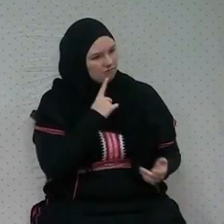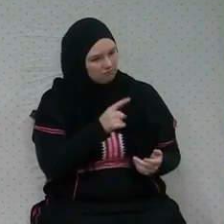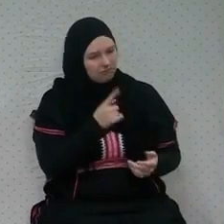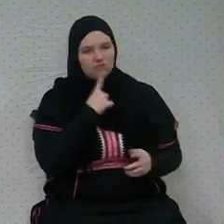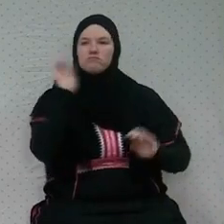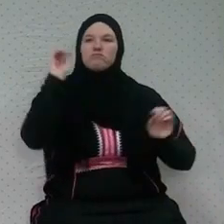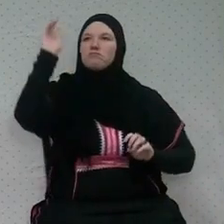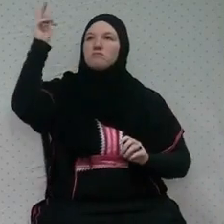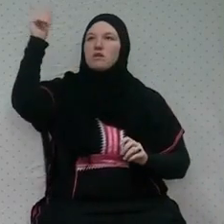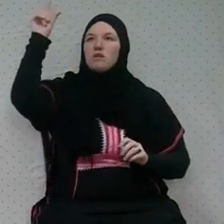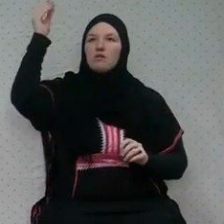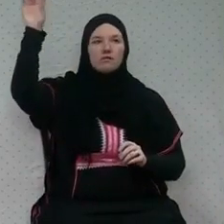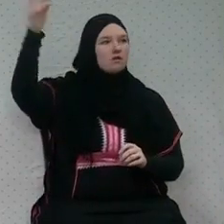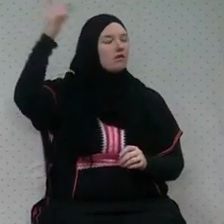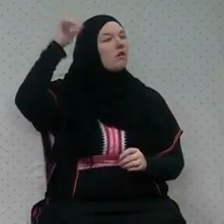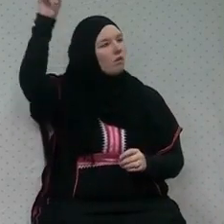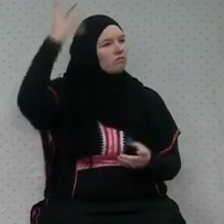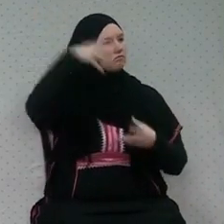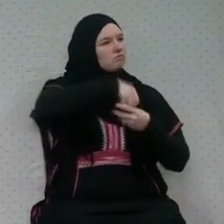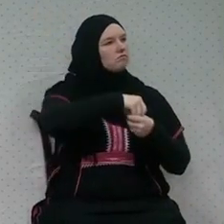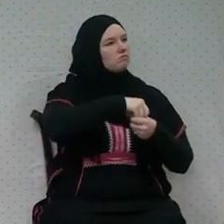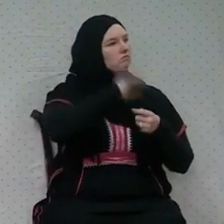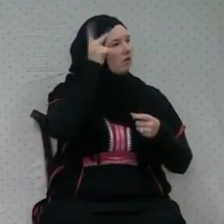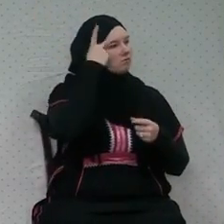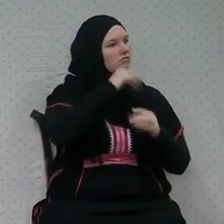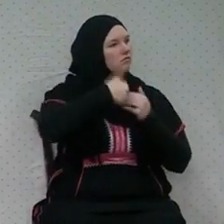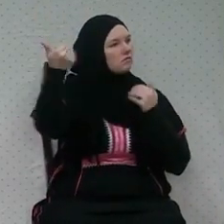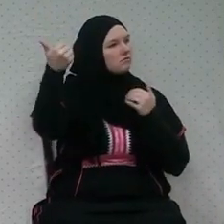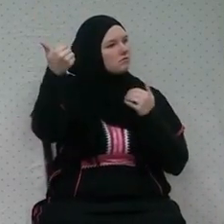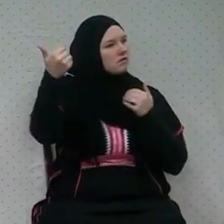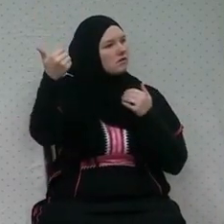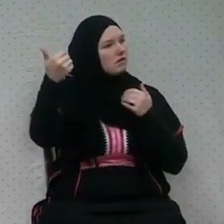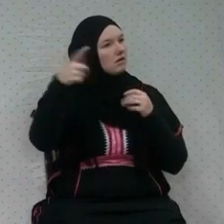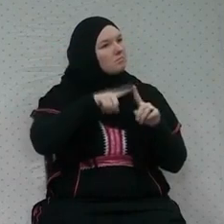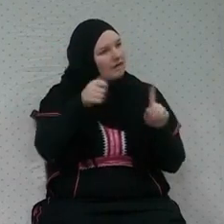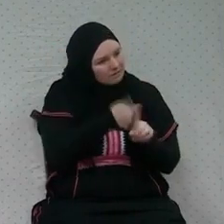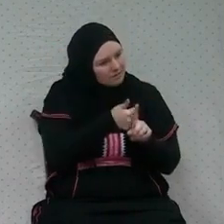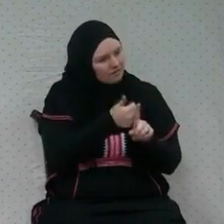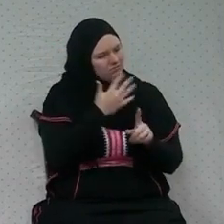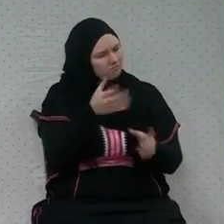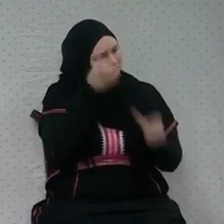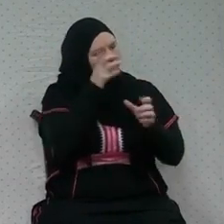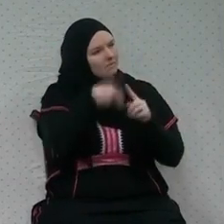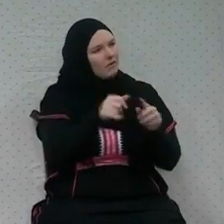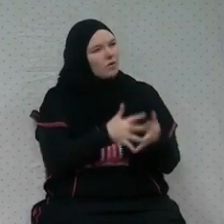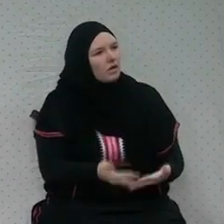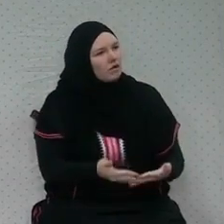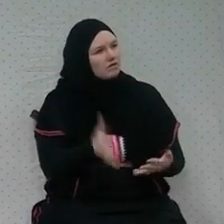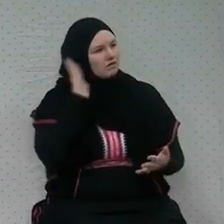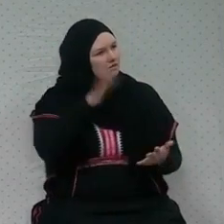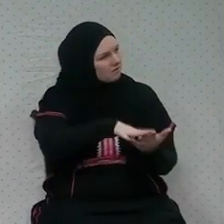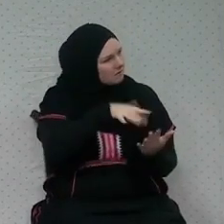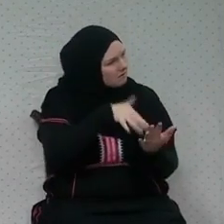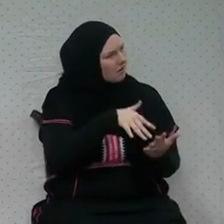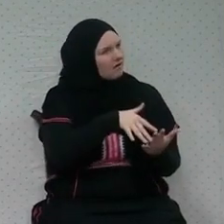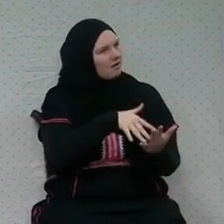statement in front of a nation that is more than 95% Muslims and get by with it? How do we